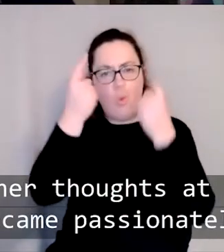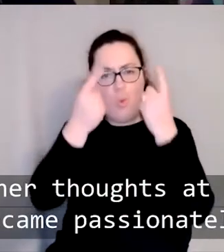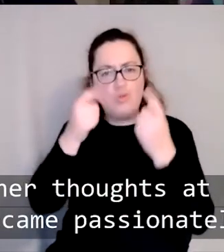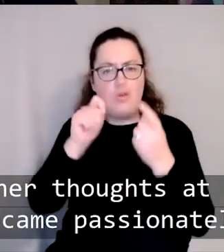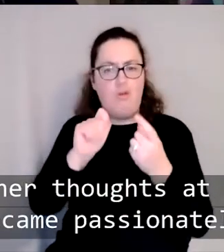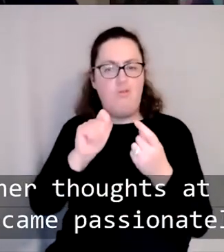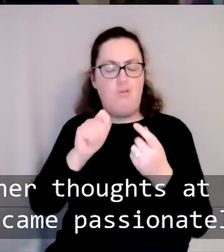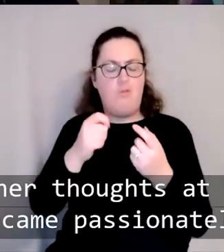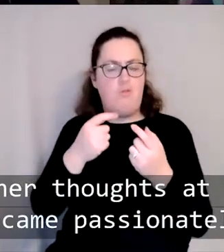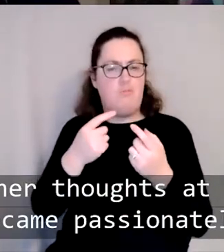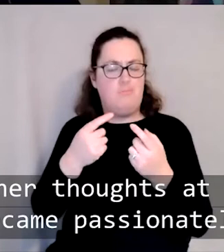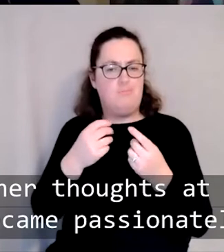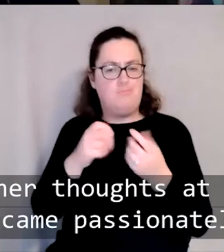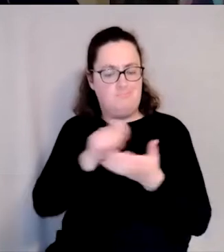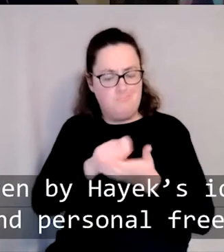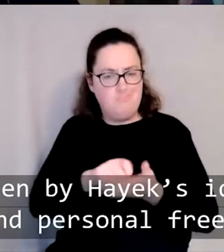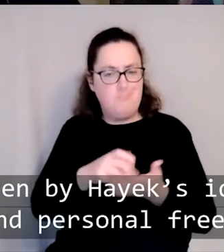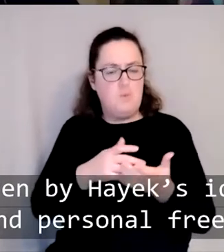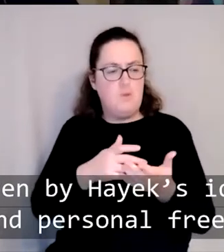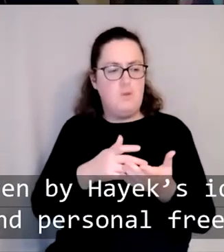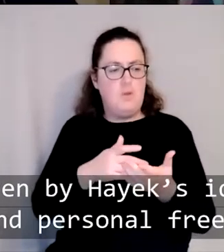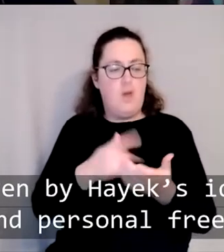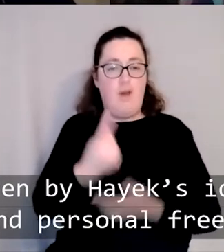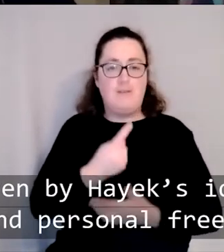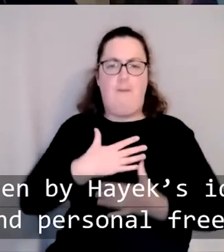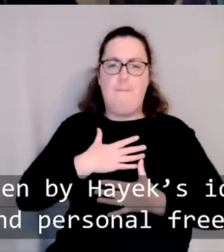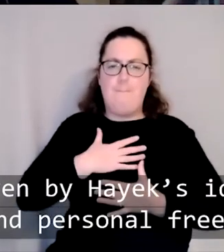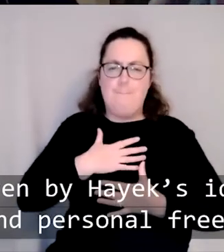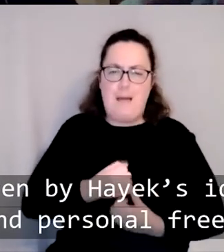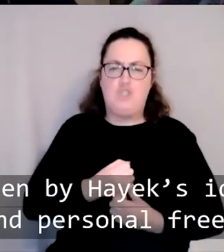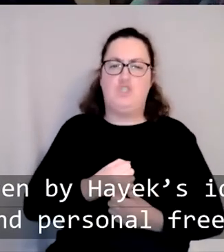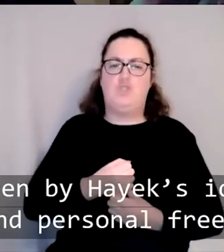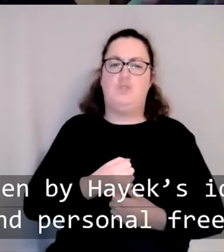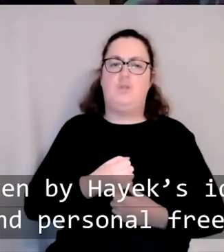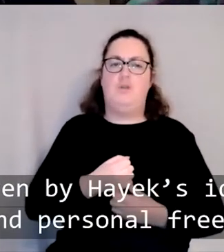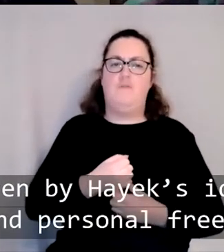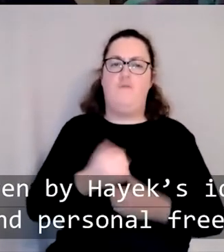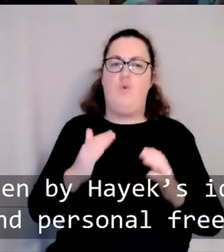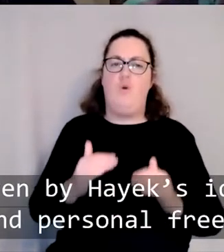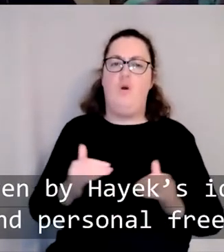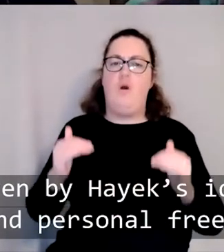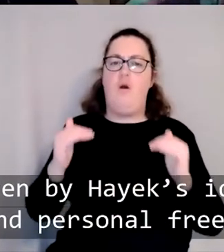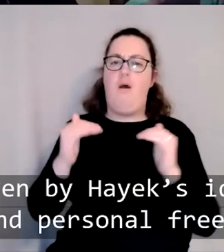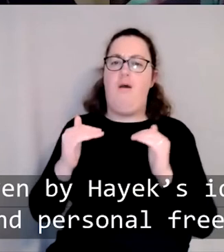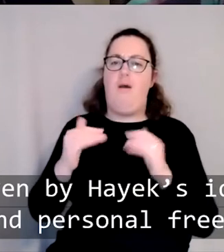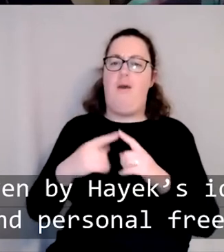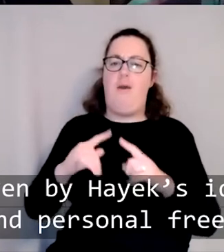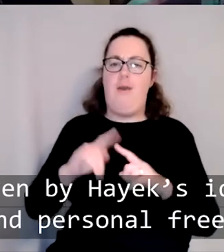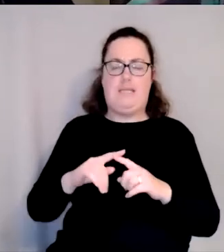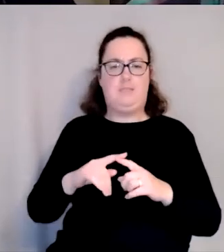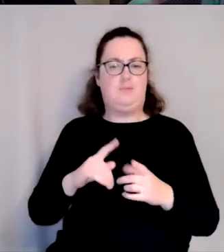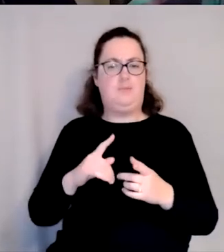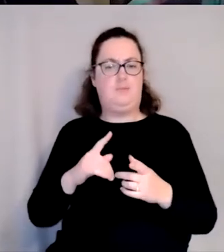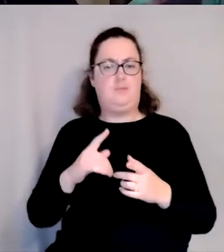time, became passionately driven by Hayek's ideas around personal